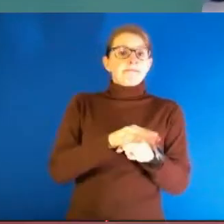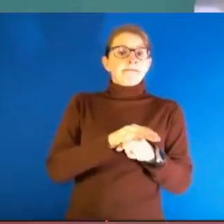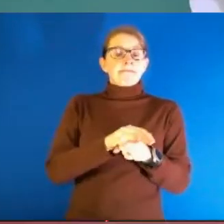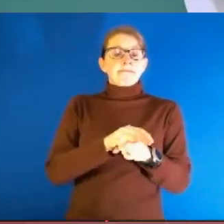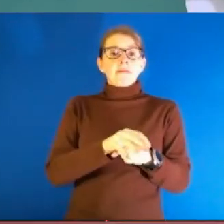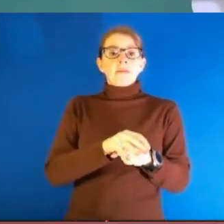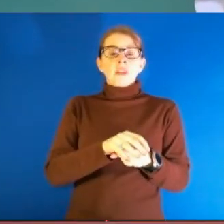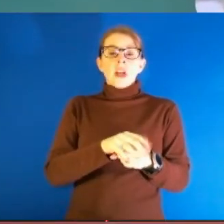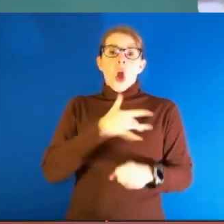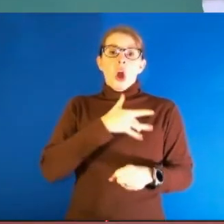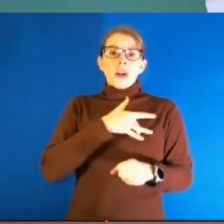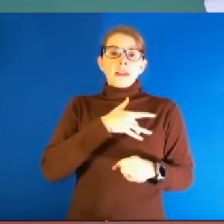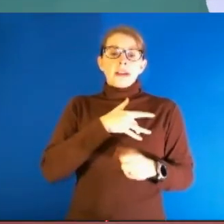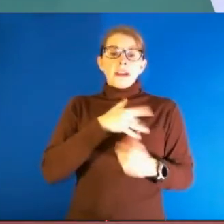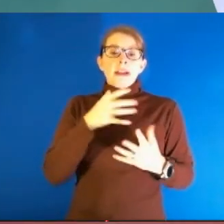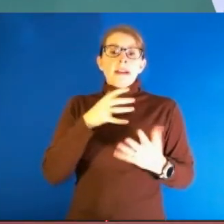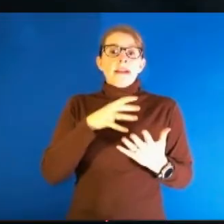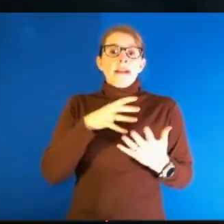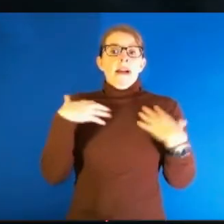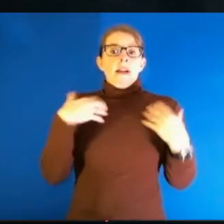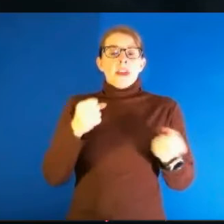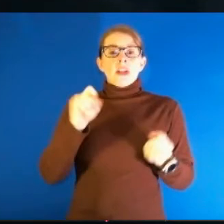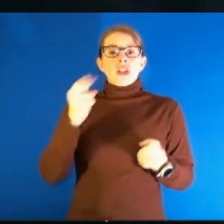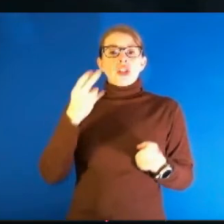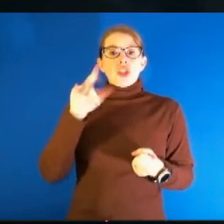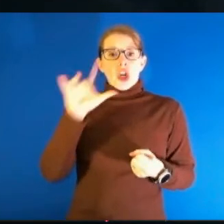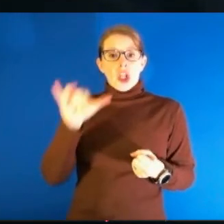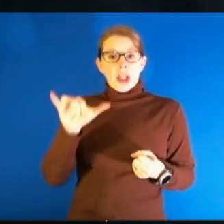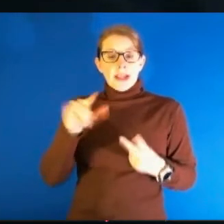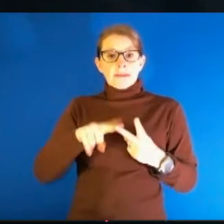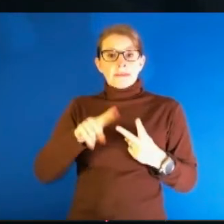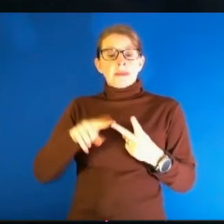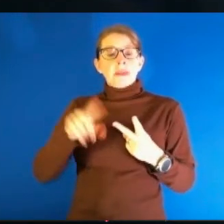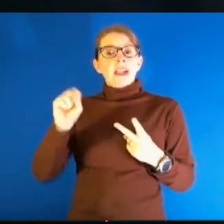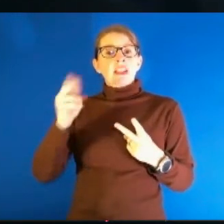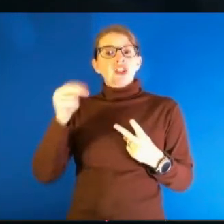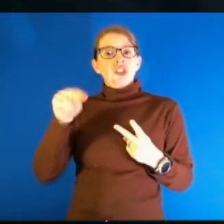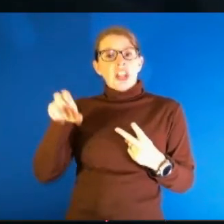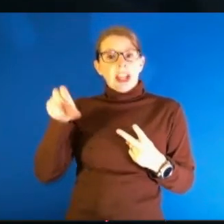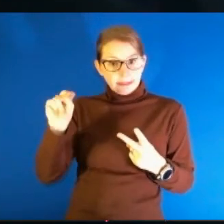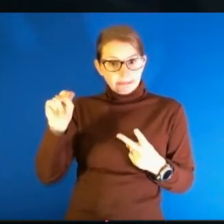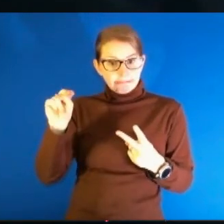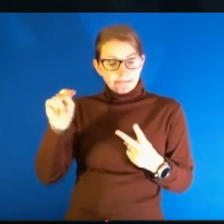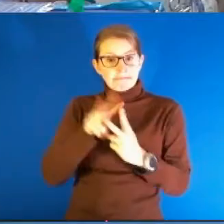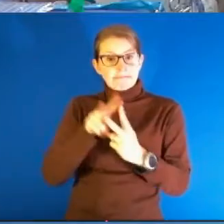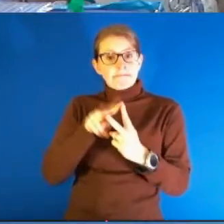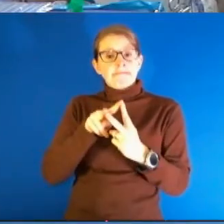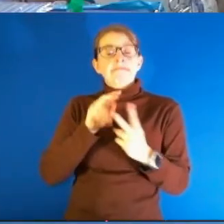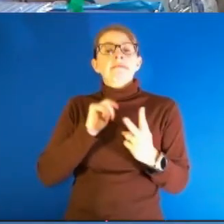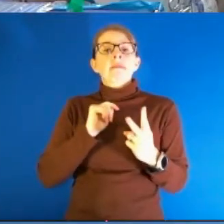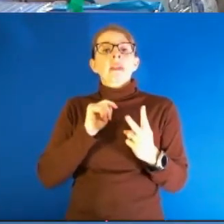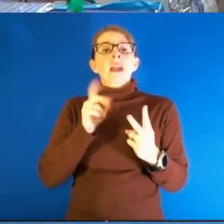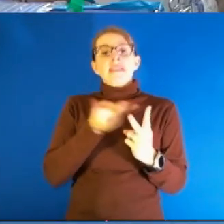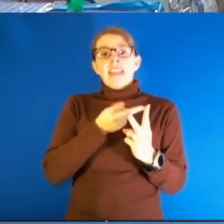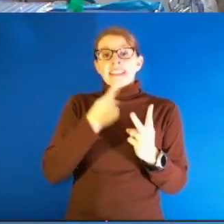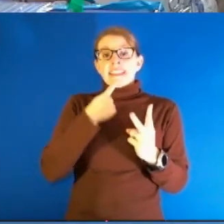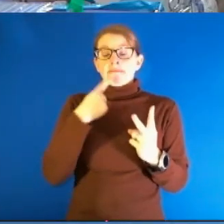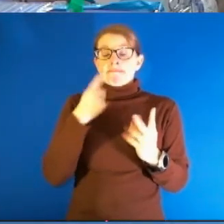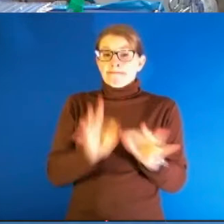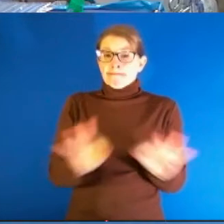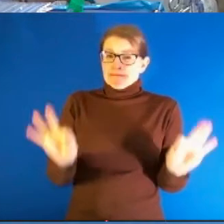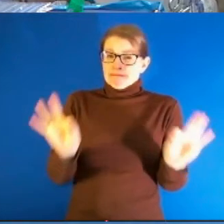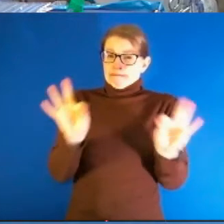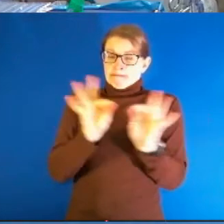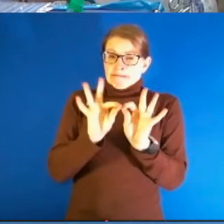Nurse practitioner Shirley Verbenek and cardiologist Dr. Shannon Hughes-Thompson. They say it is crucial to recognize